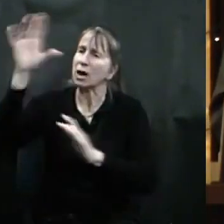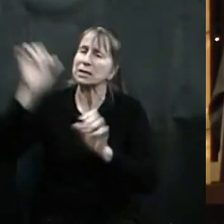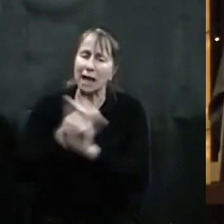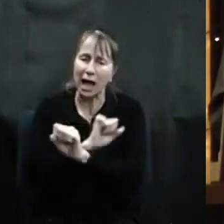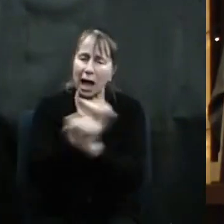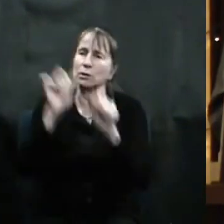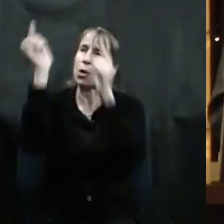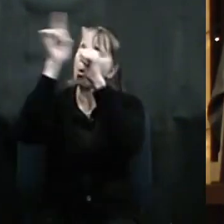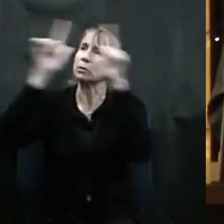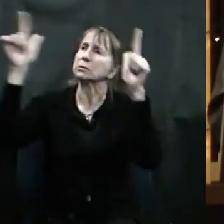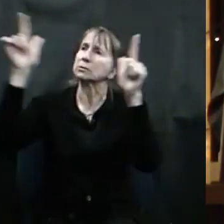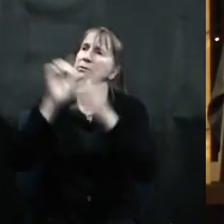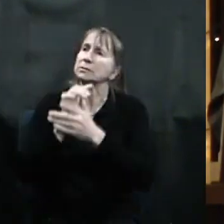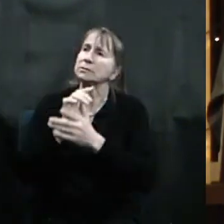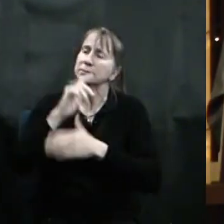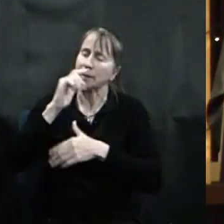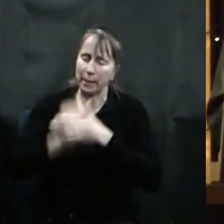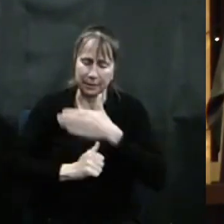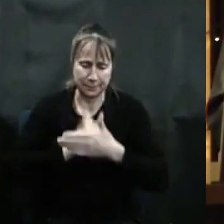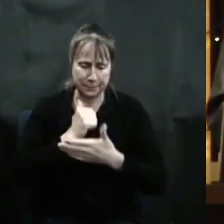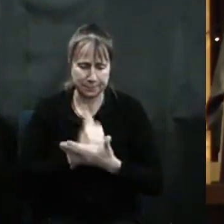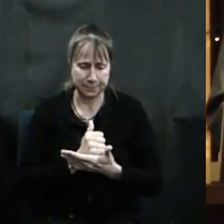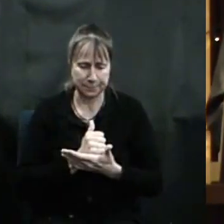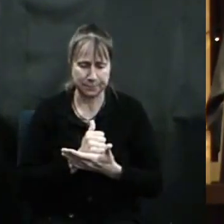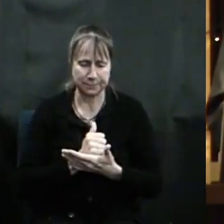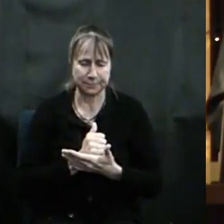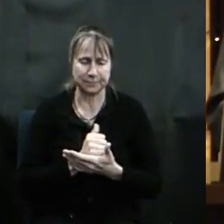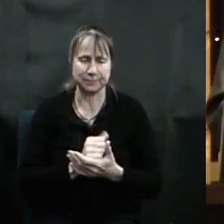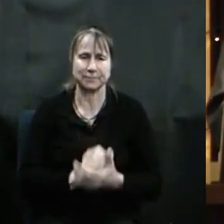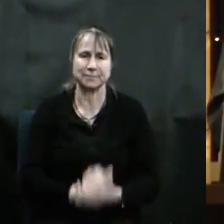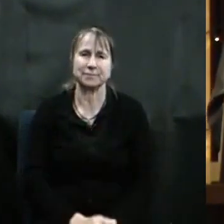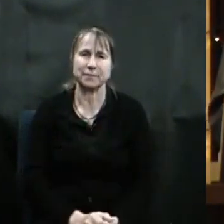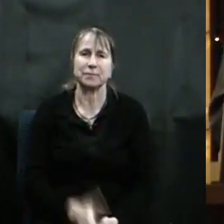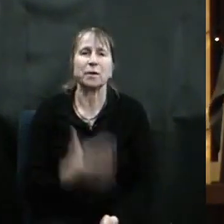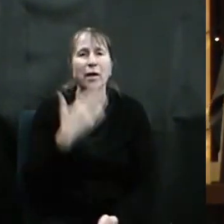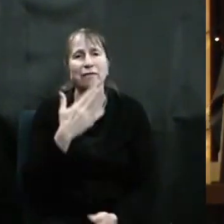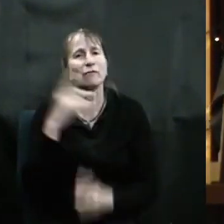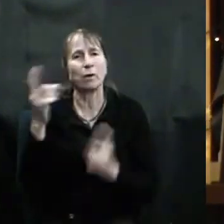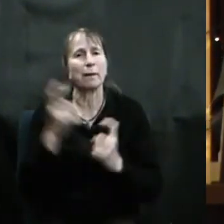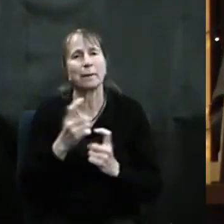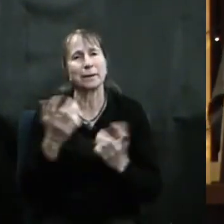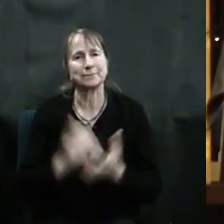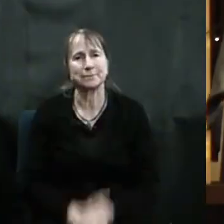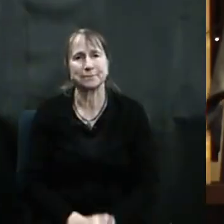our Lord. Amen. Thank you for coming.